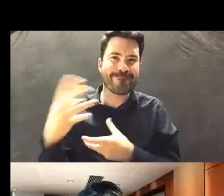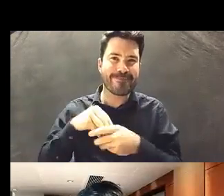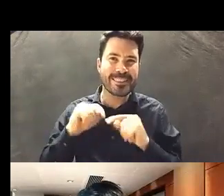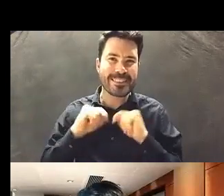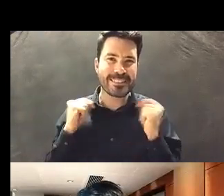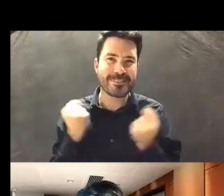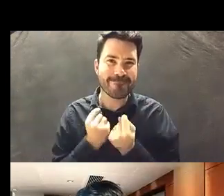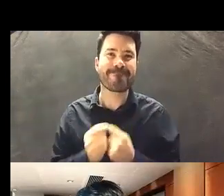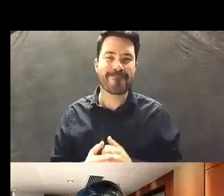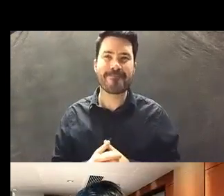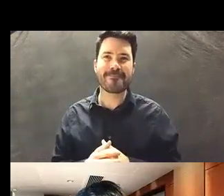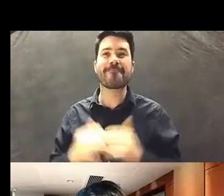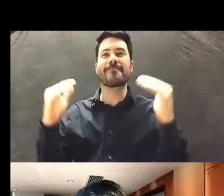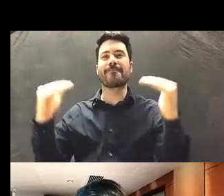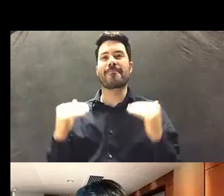please.